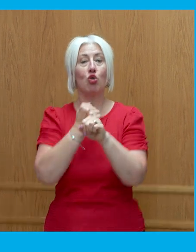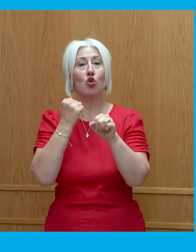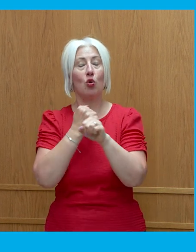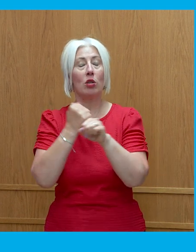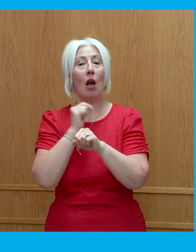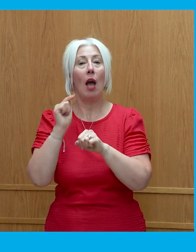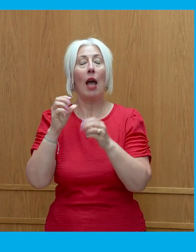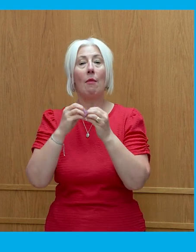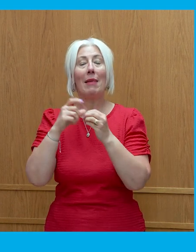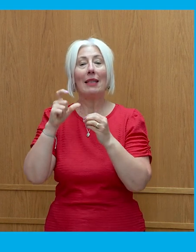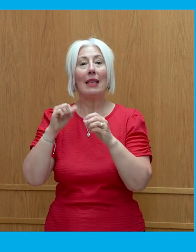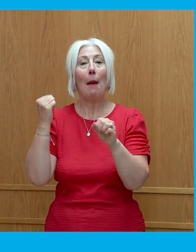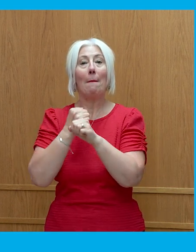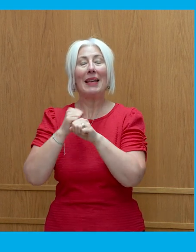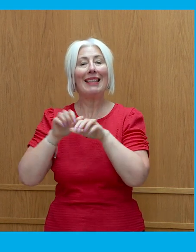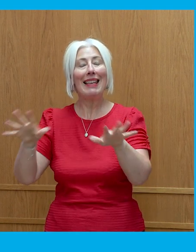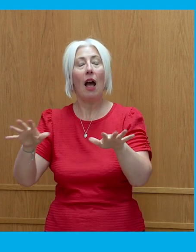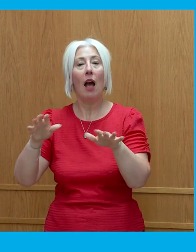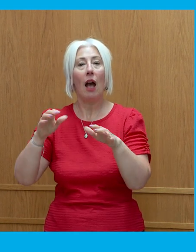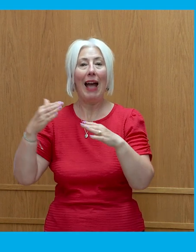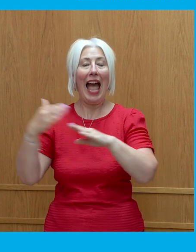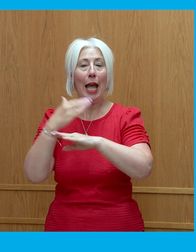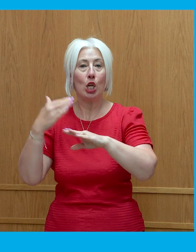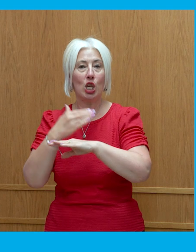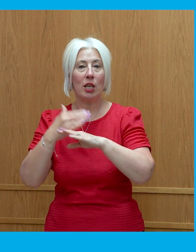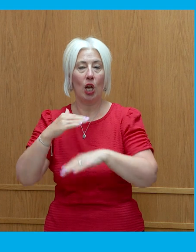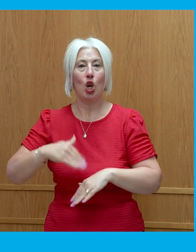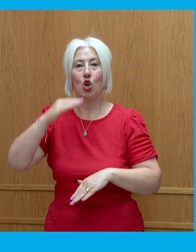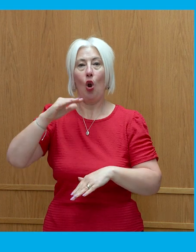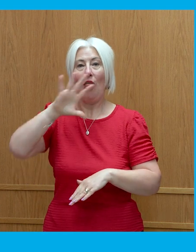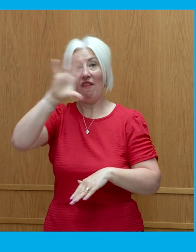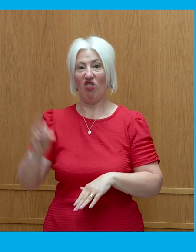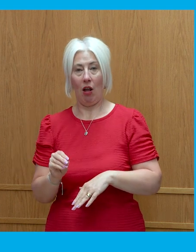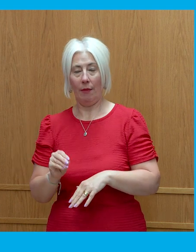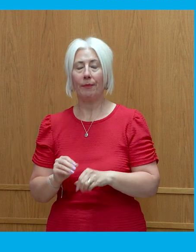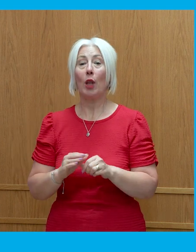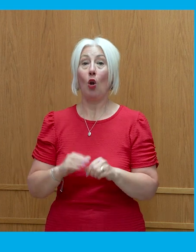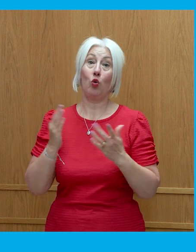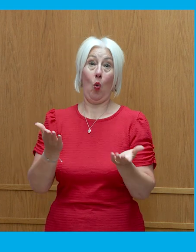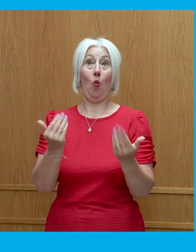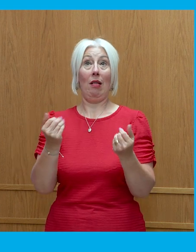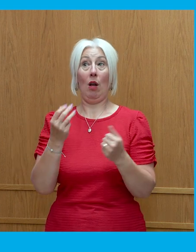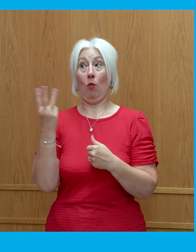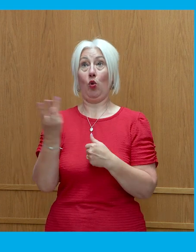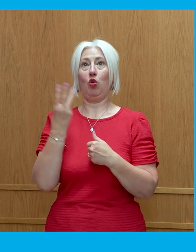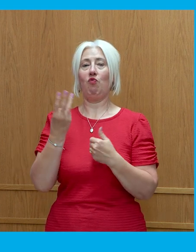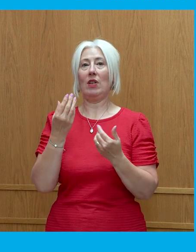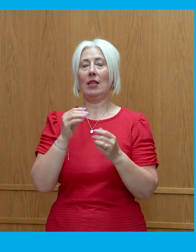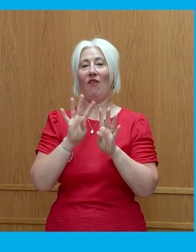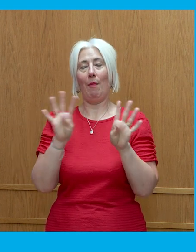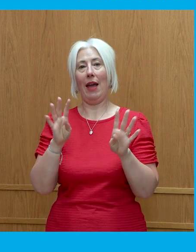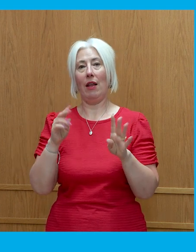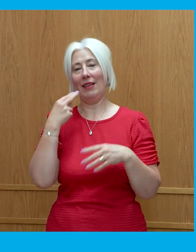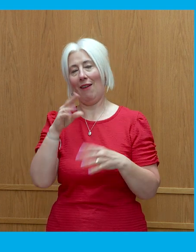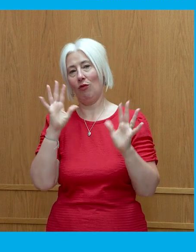Media Action, working in Zambia, Tanzania and Zanzibar. So please join me in welcoming our panel this afternoon.